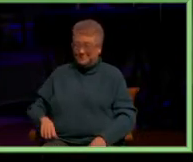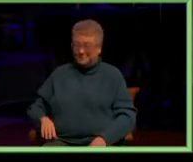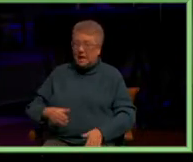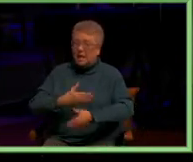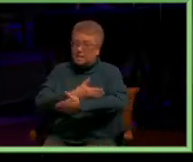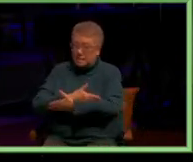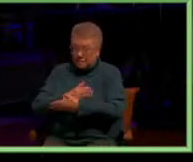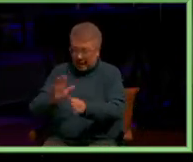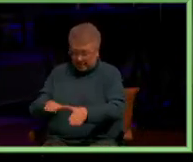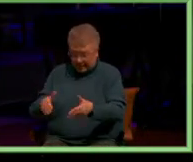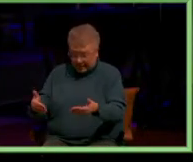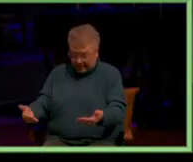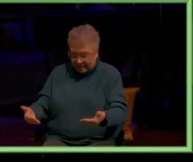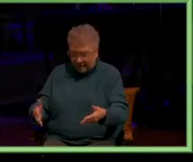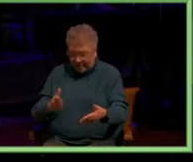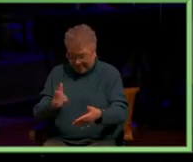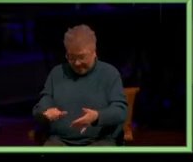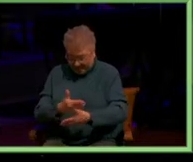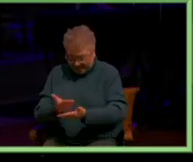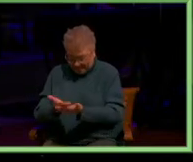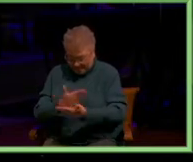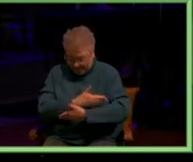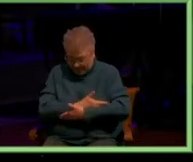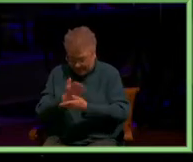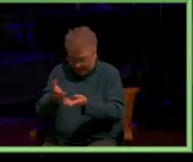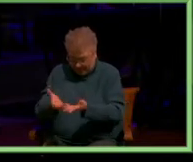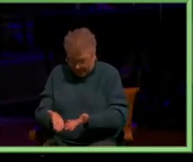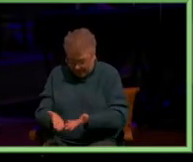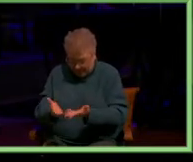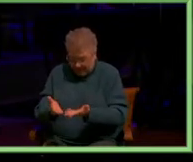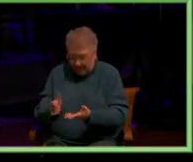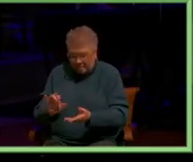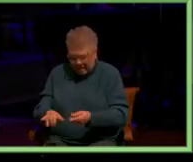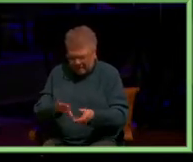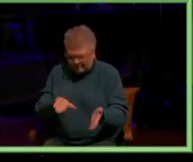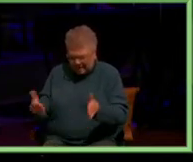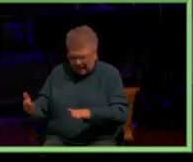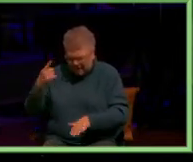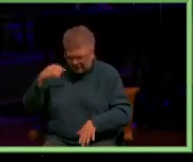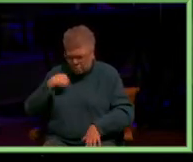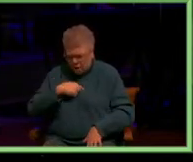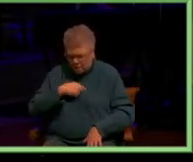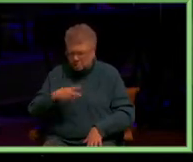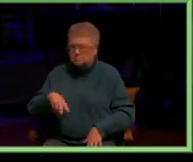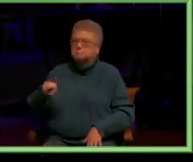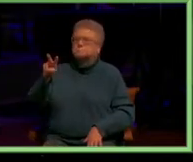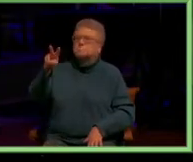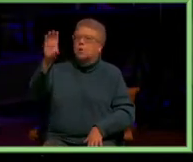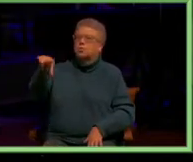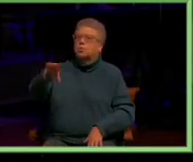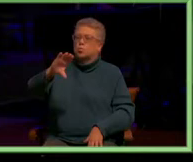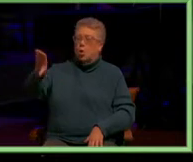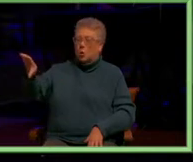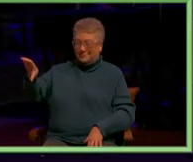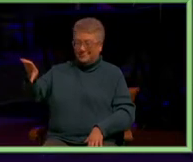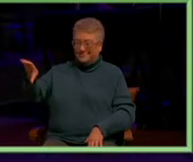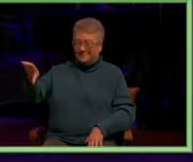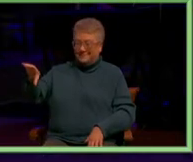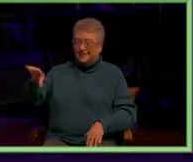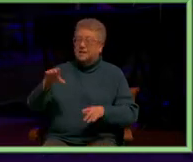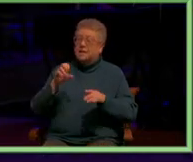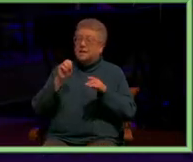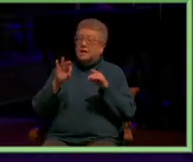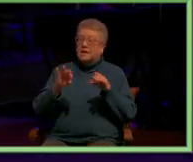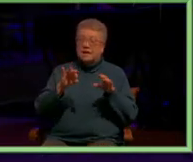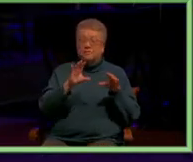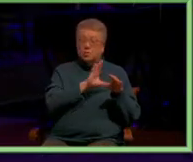die for us. Came to reconcile us. In fact, William Barclay would write it this way. He says, if the cross will not waken the